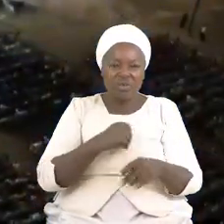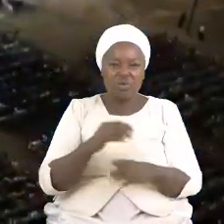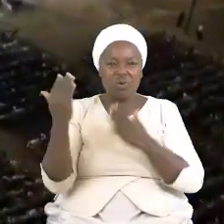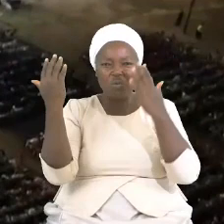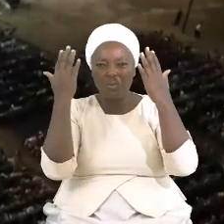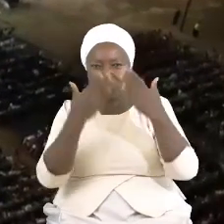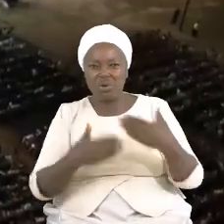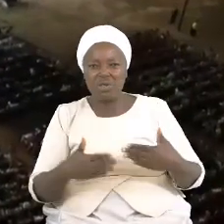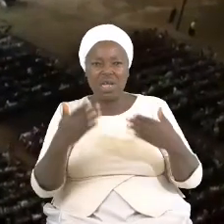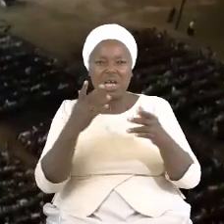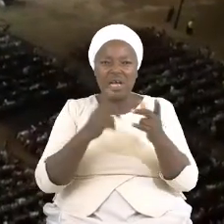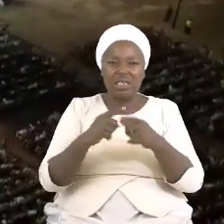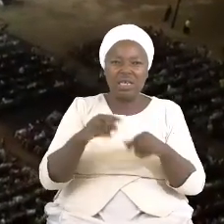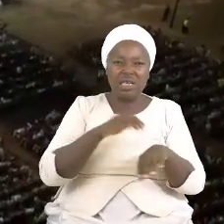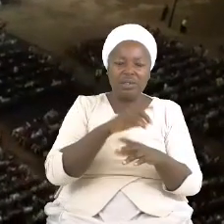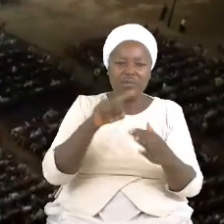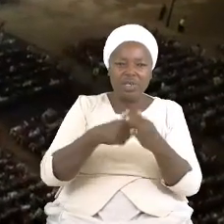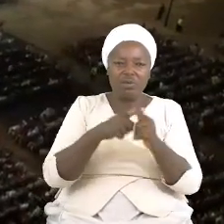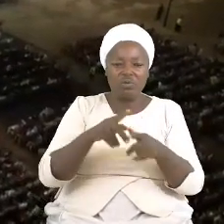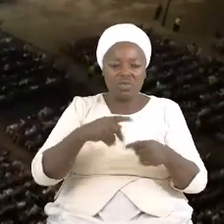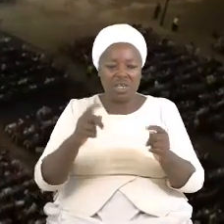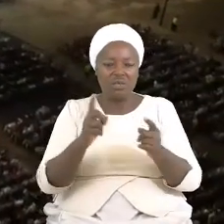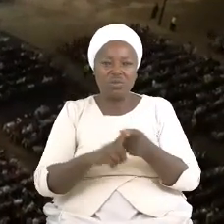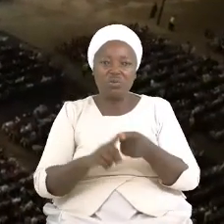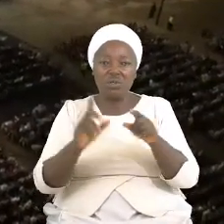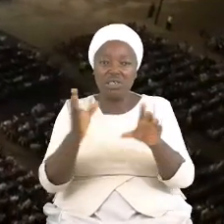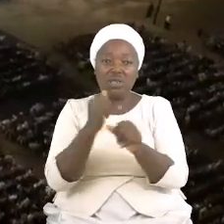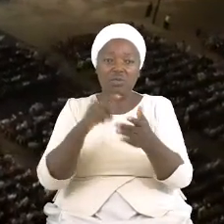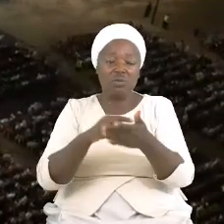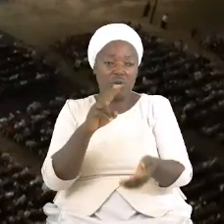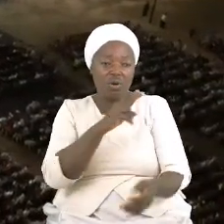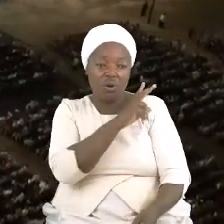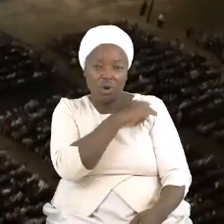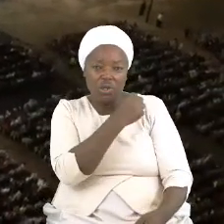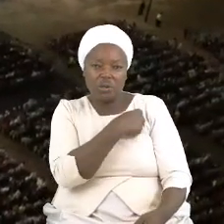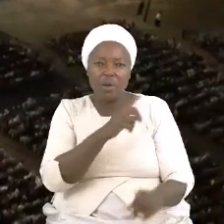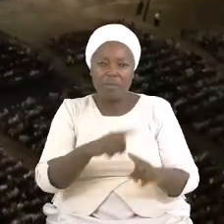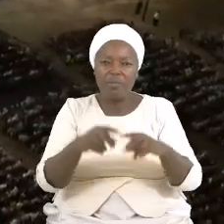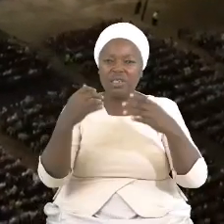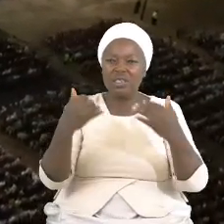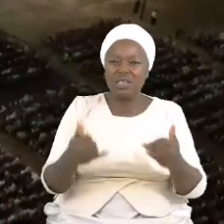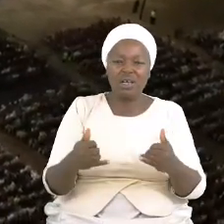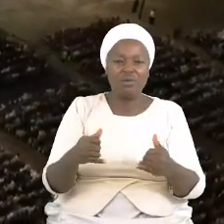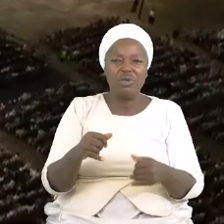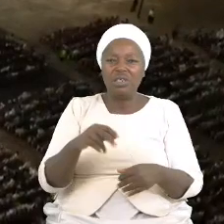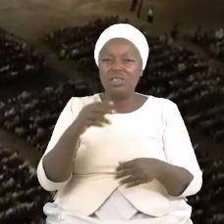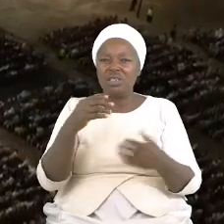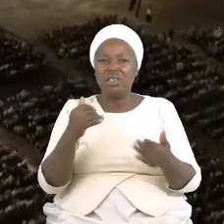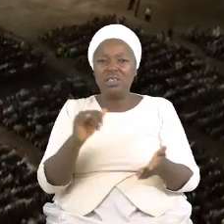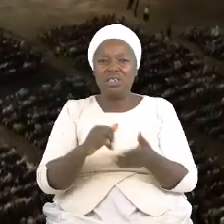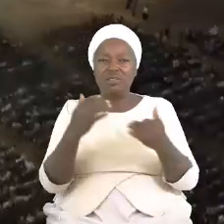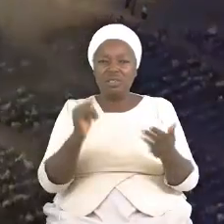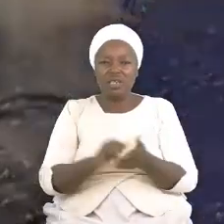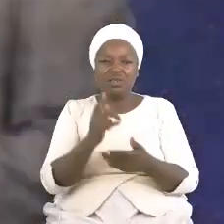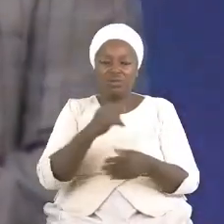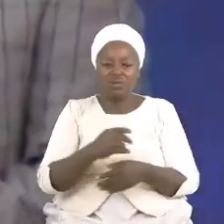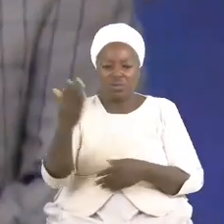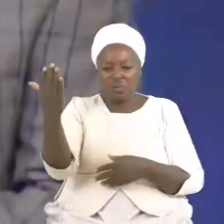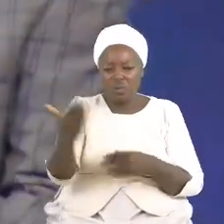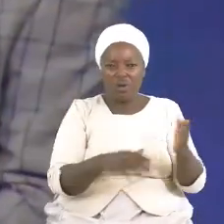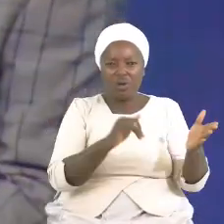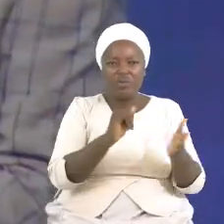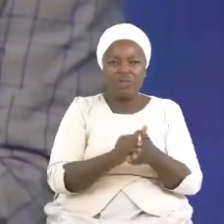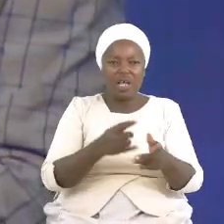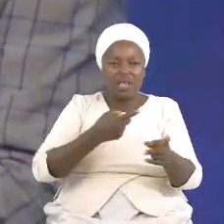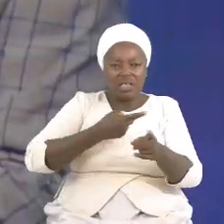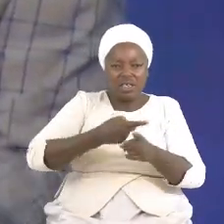you tried to treat it. But now that you have welcomed that injury, you have